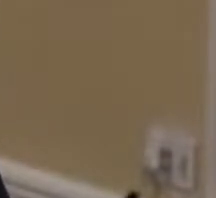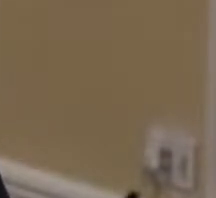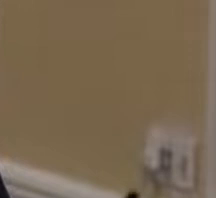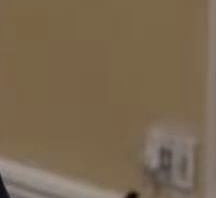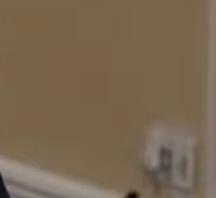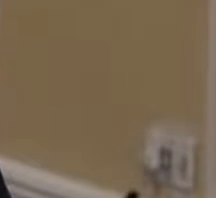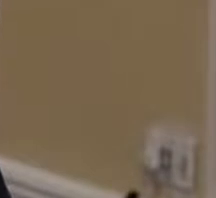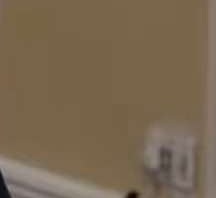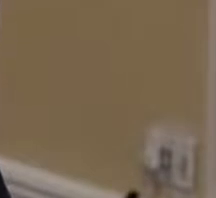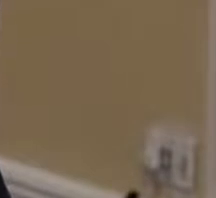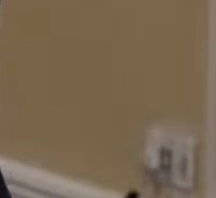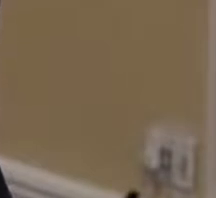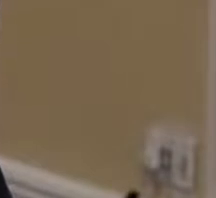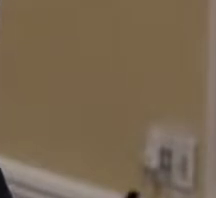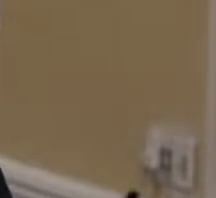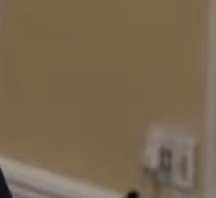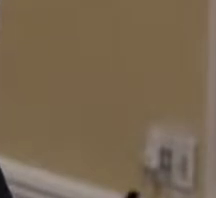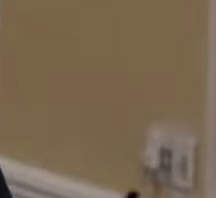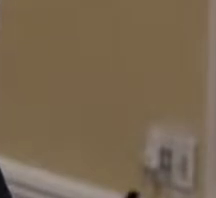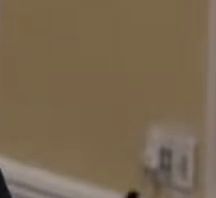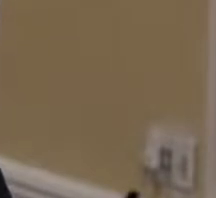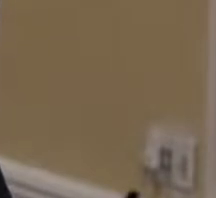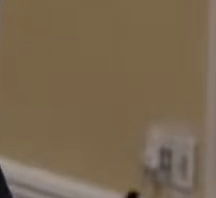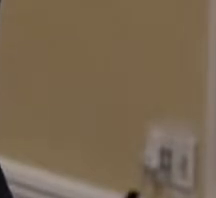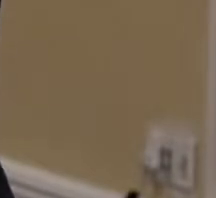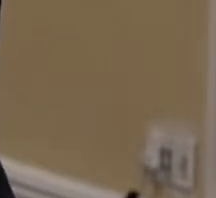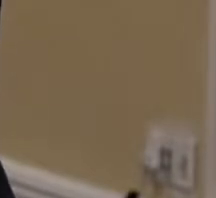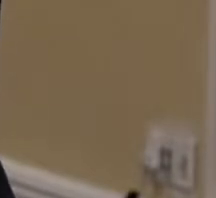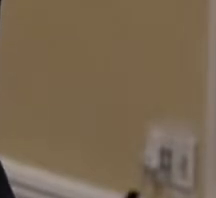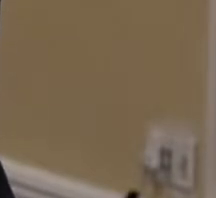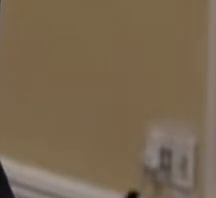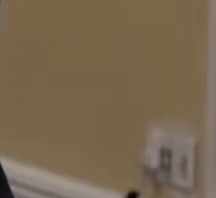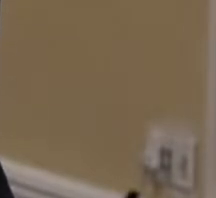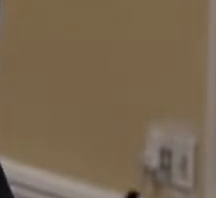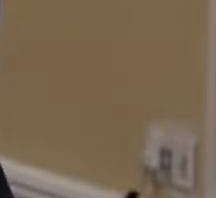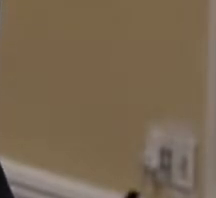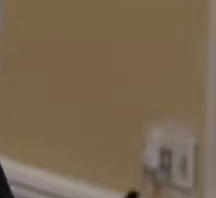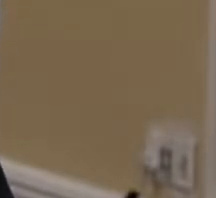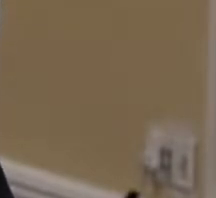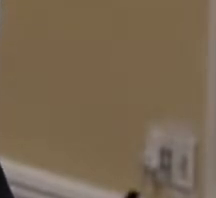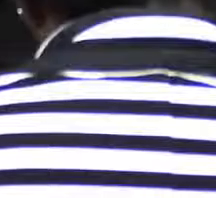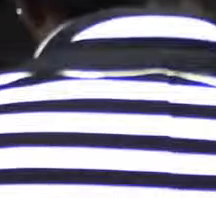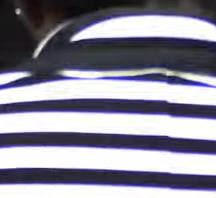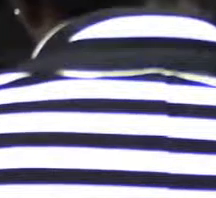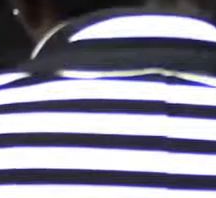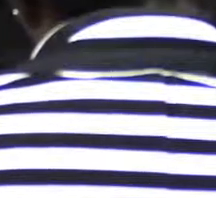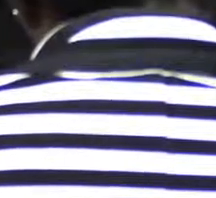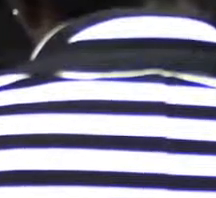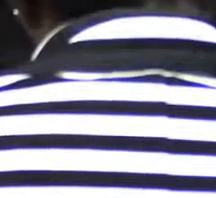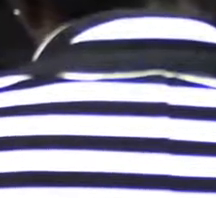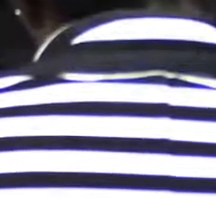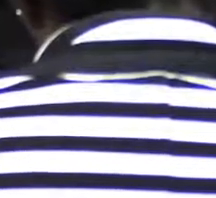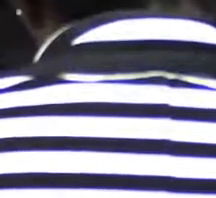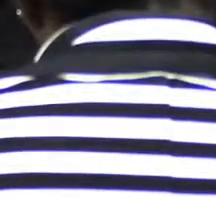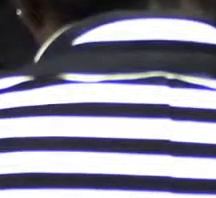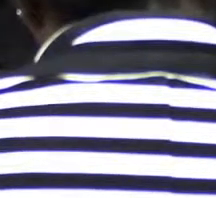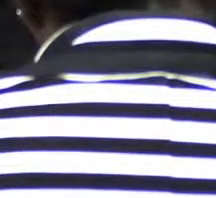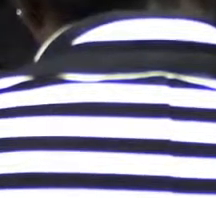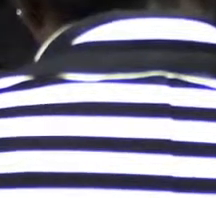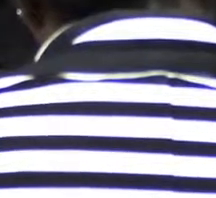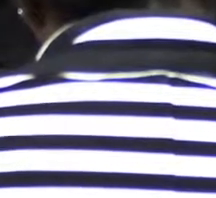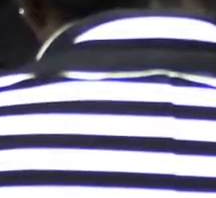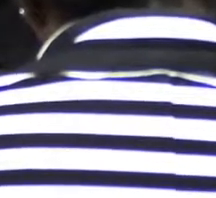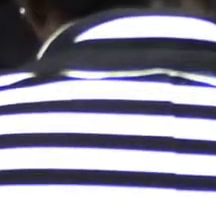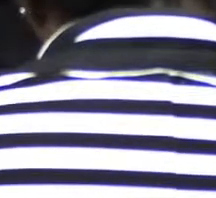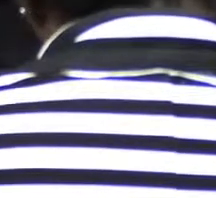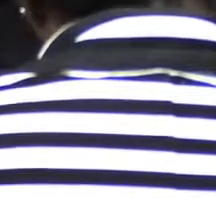kubaholi bethu abayihlelile lenkonzo yanamhlanje. Moyo ingcwele iba nabo ngezikhathi zonke. Ubaphi ukuhlakanipho okudlula